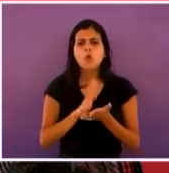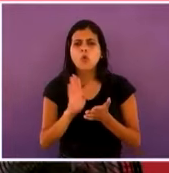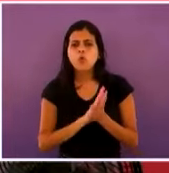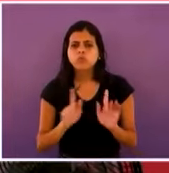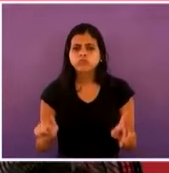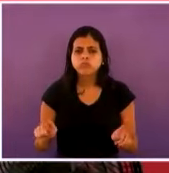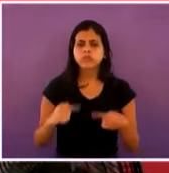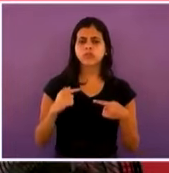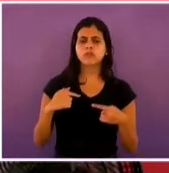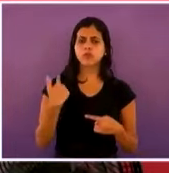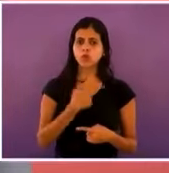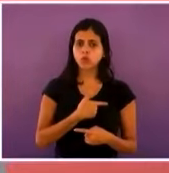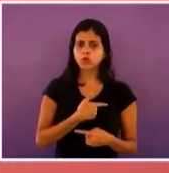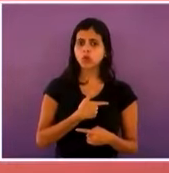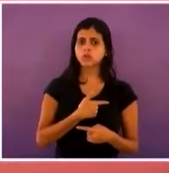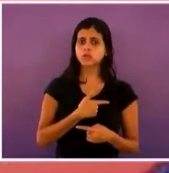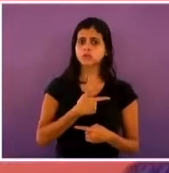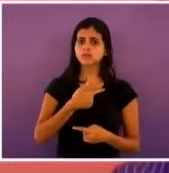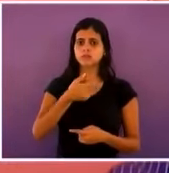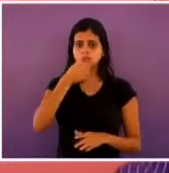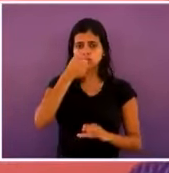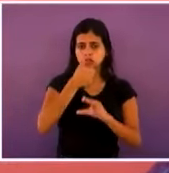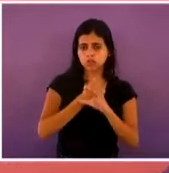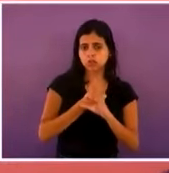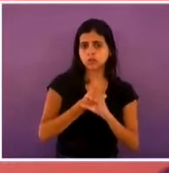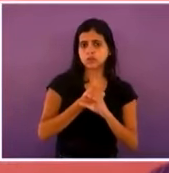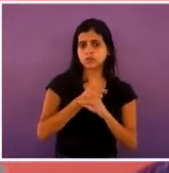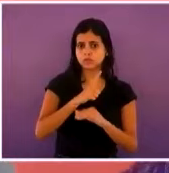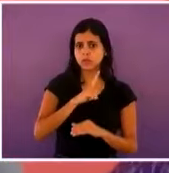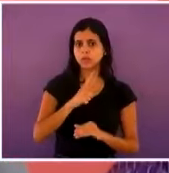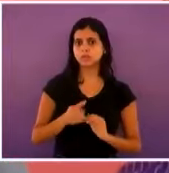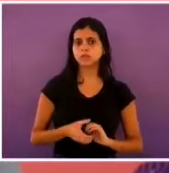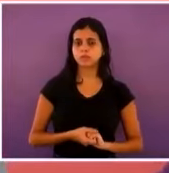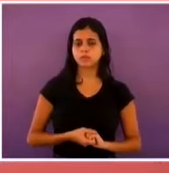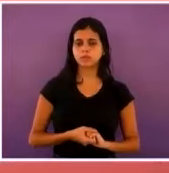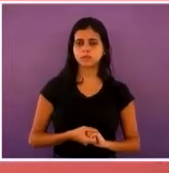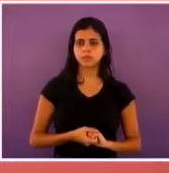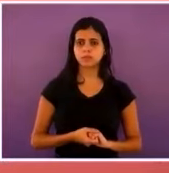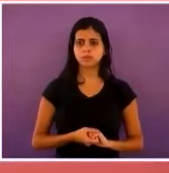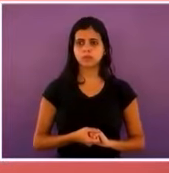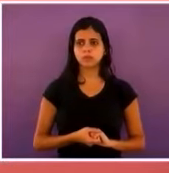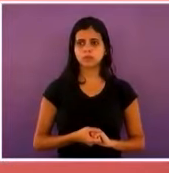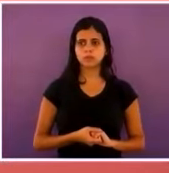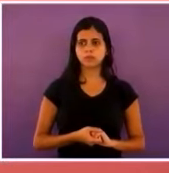nós como evangélicos devemos lidar com essas questões. Next. Okay.